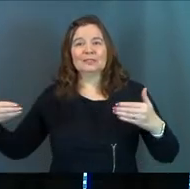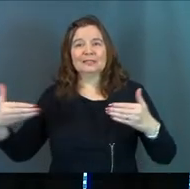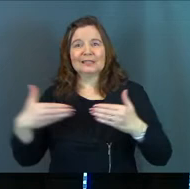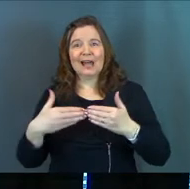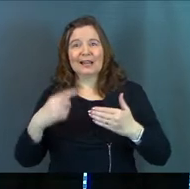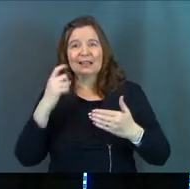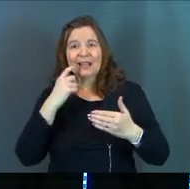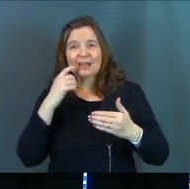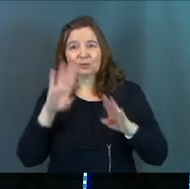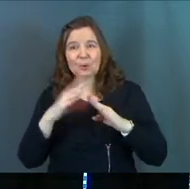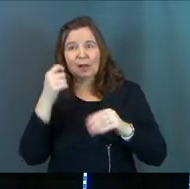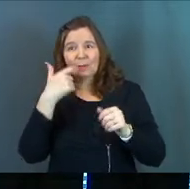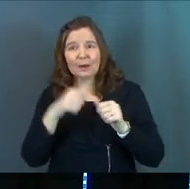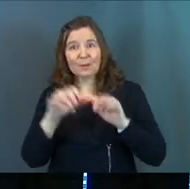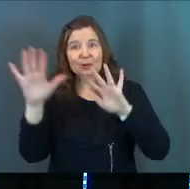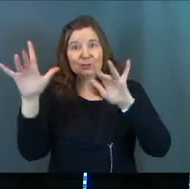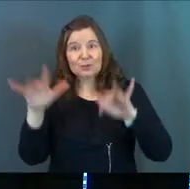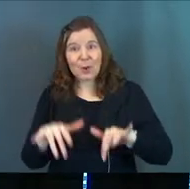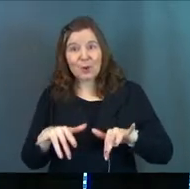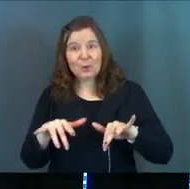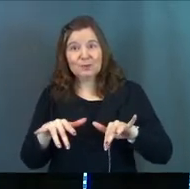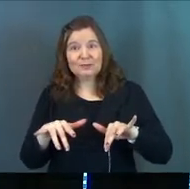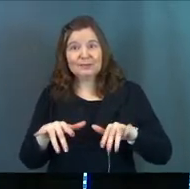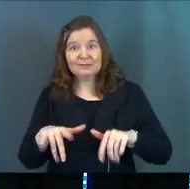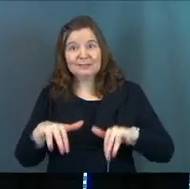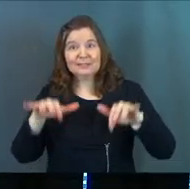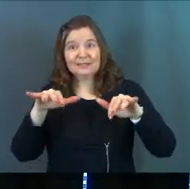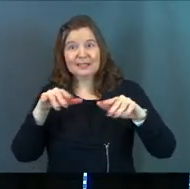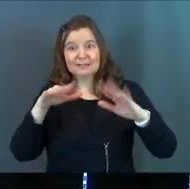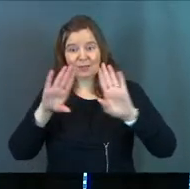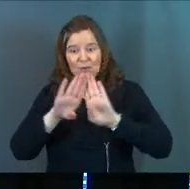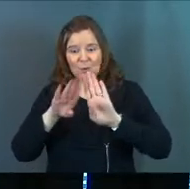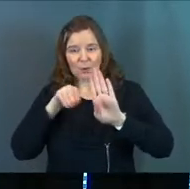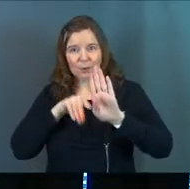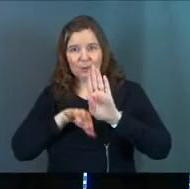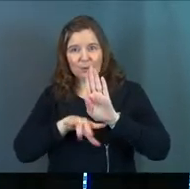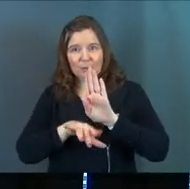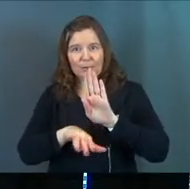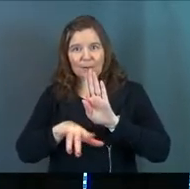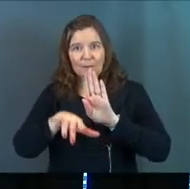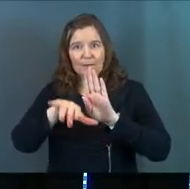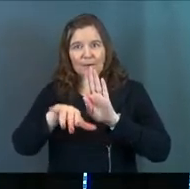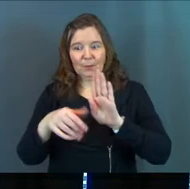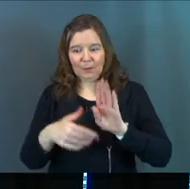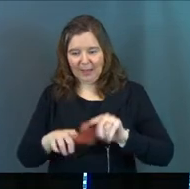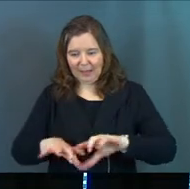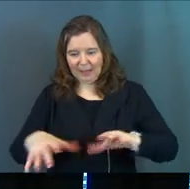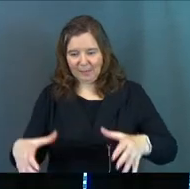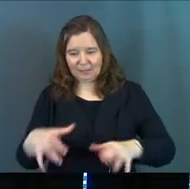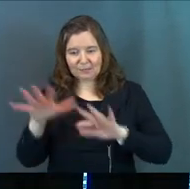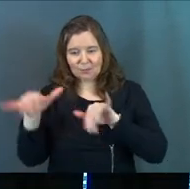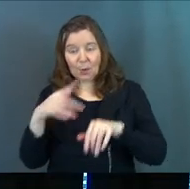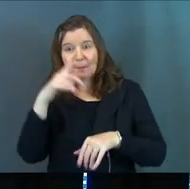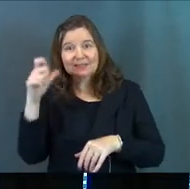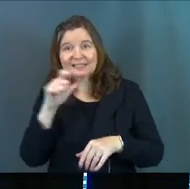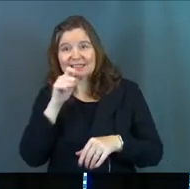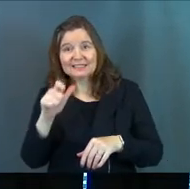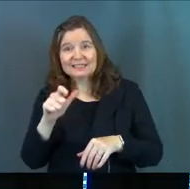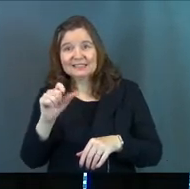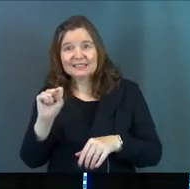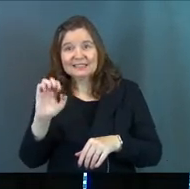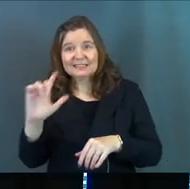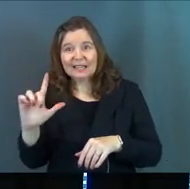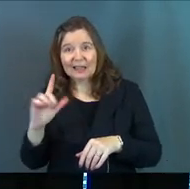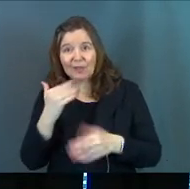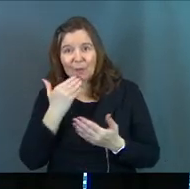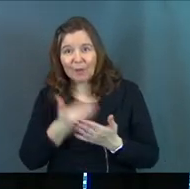sliding glass door. And I remember when it snowed outside and snow like came into the living room. Like we had a patch of snow in there because it didn't